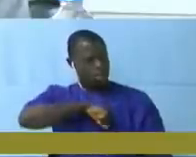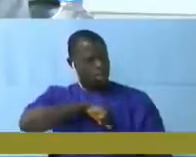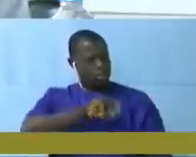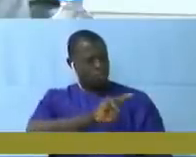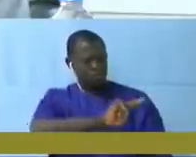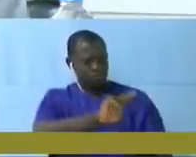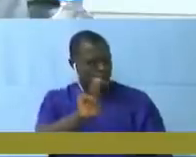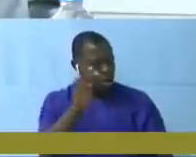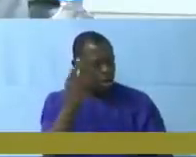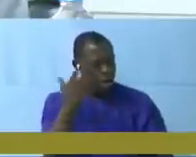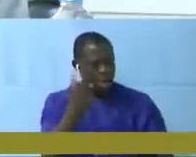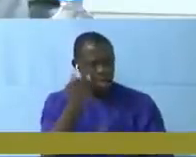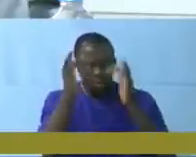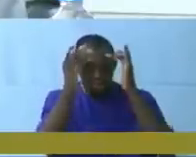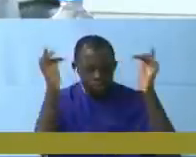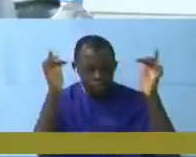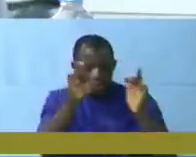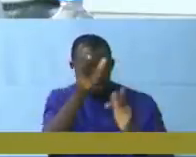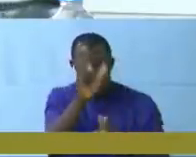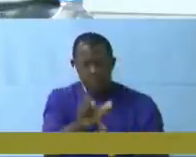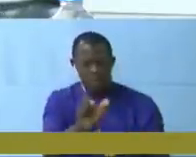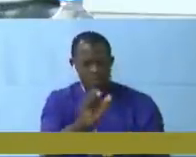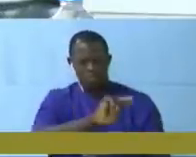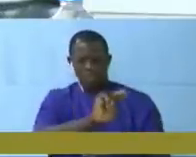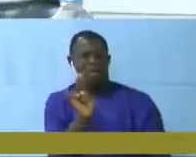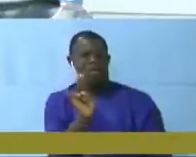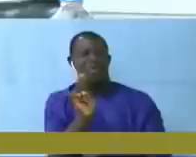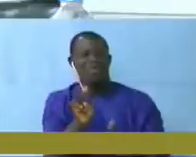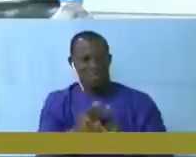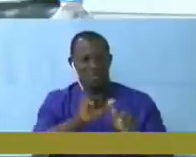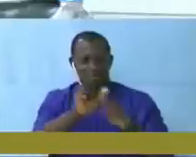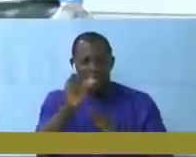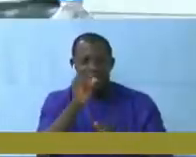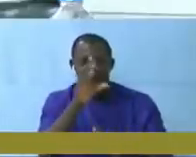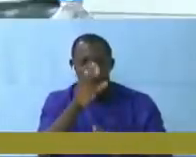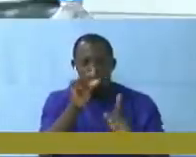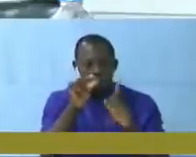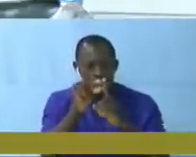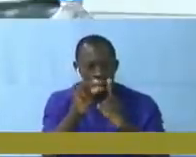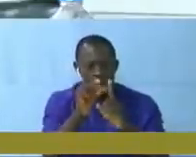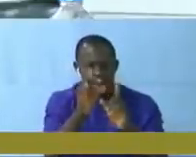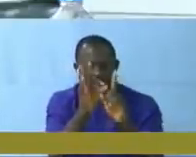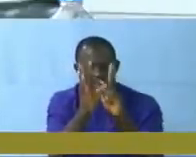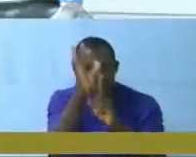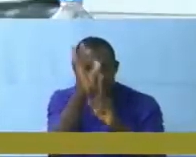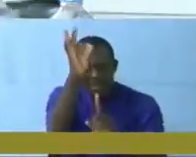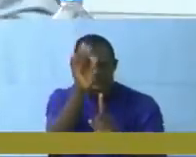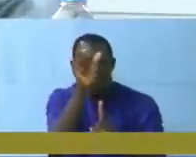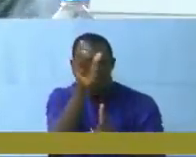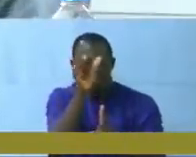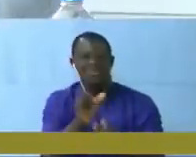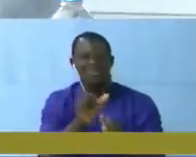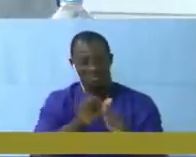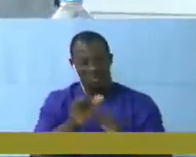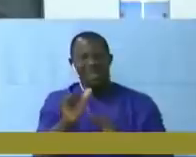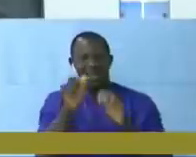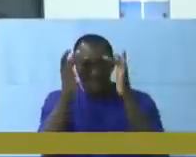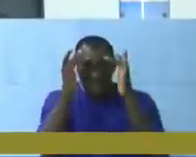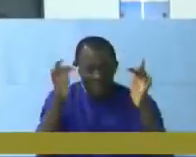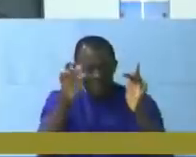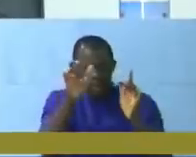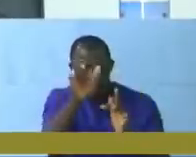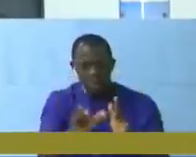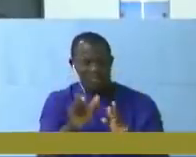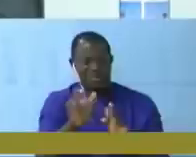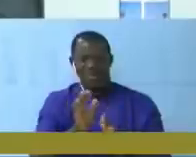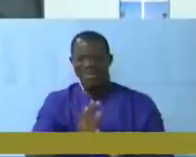expert. I think it's a bit pretentious. I would rather say specialist. Dana wax waw de way nak bat bobu nga xamne ni batab berla ni